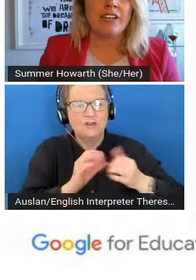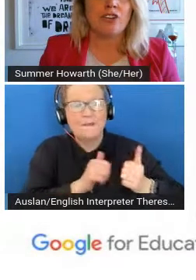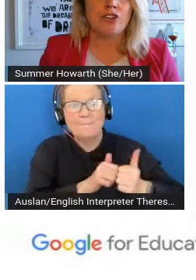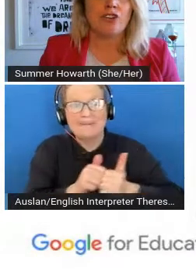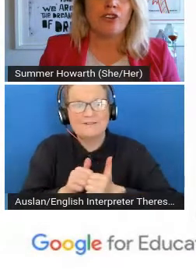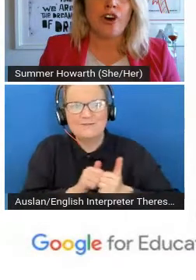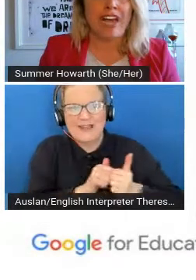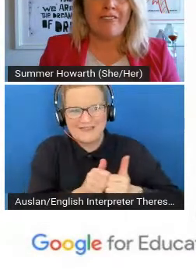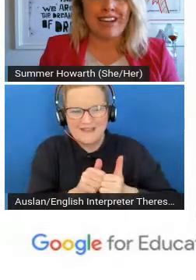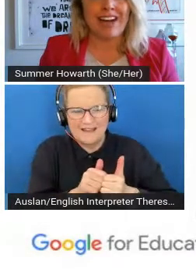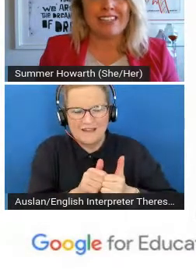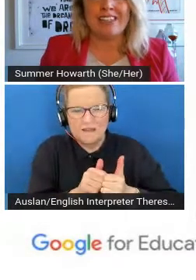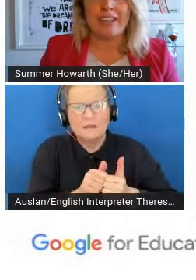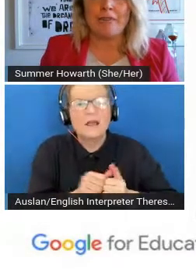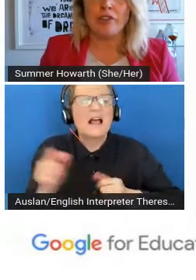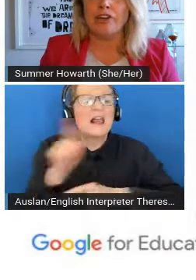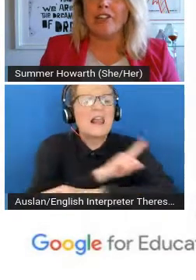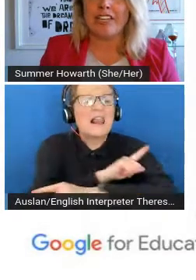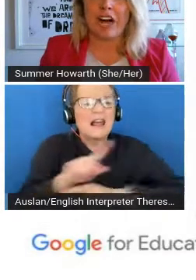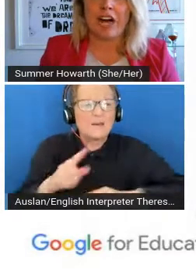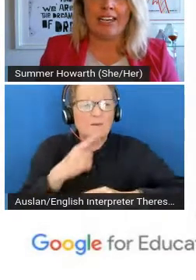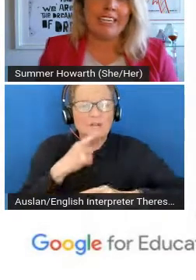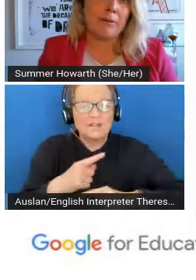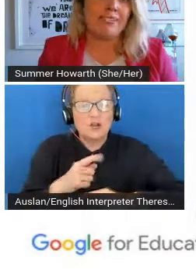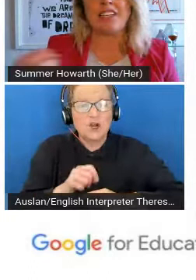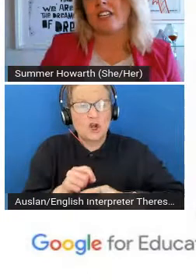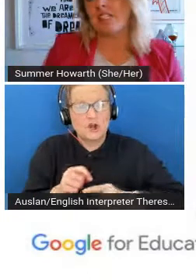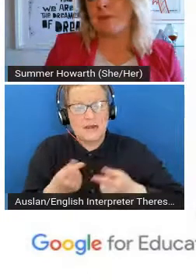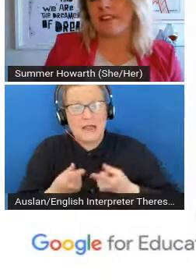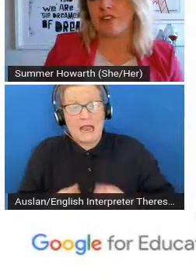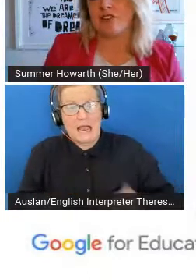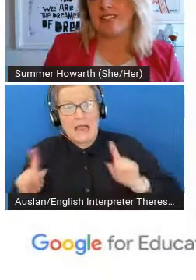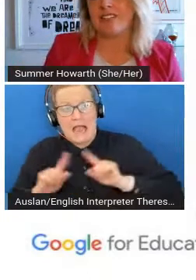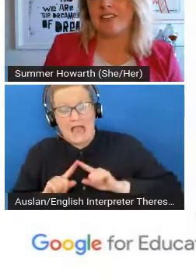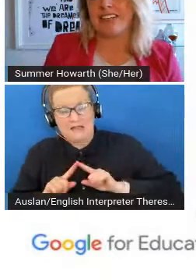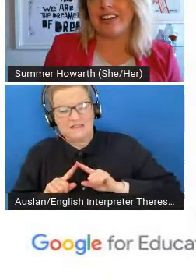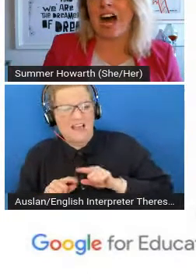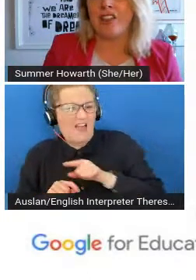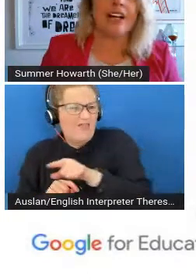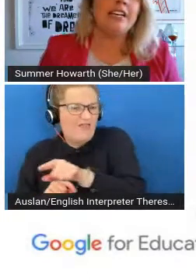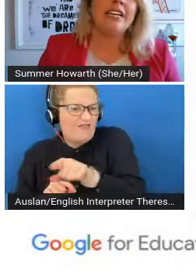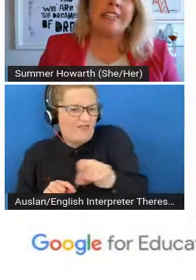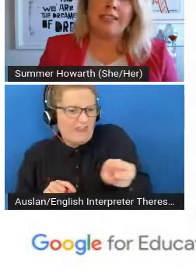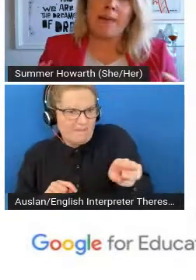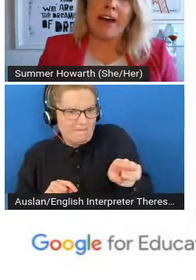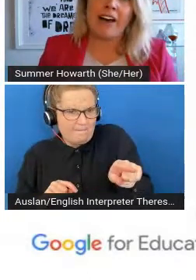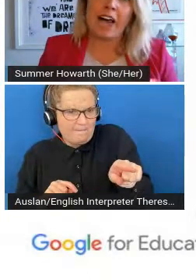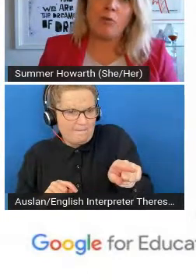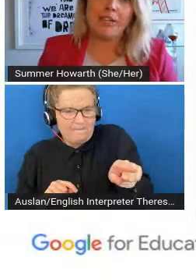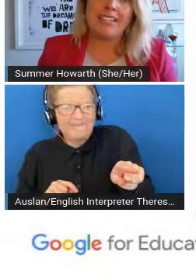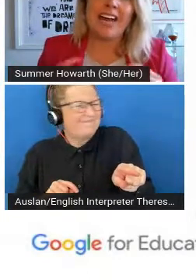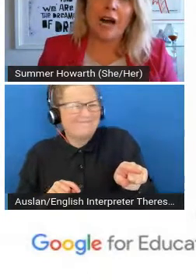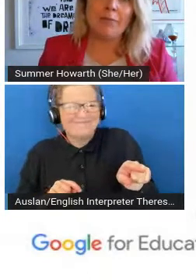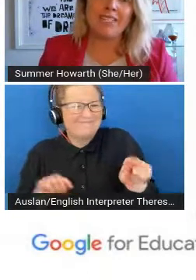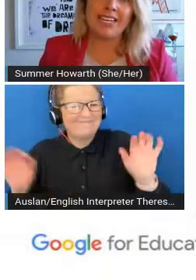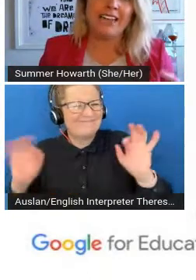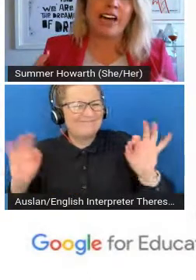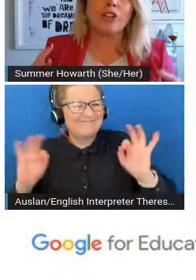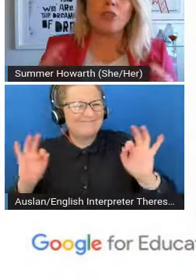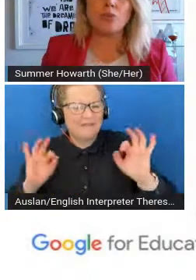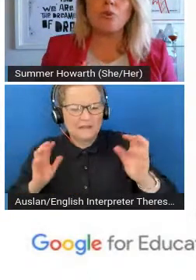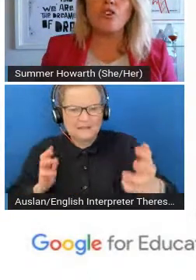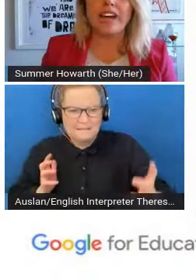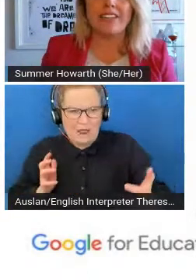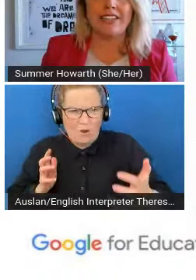is to not have an us and them, those that are in a particular space and those that are in another. It's about how we can come